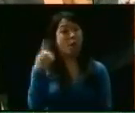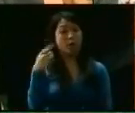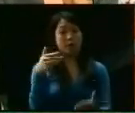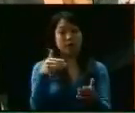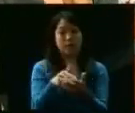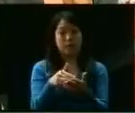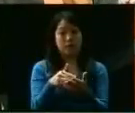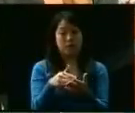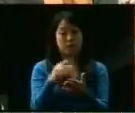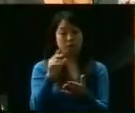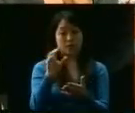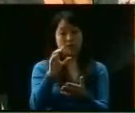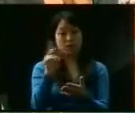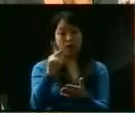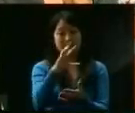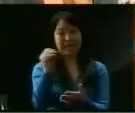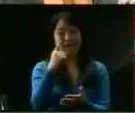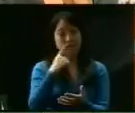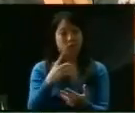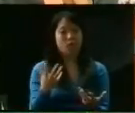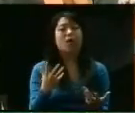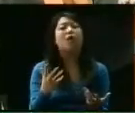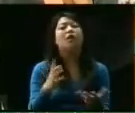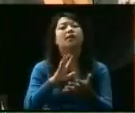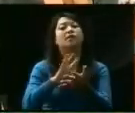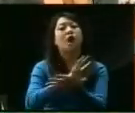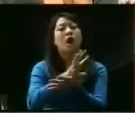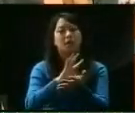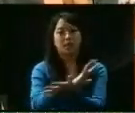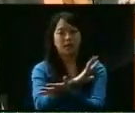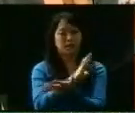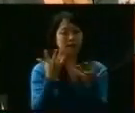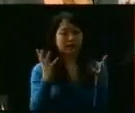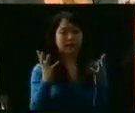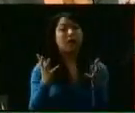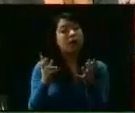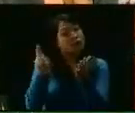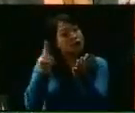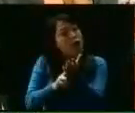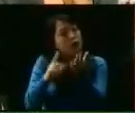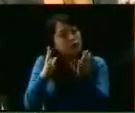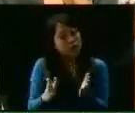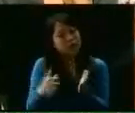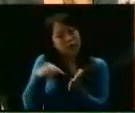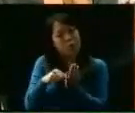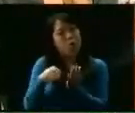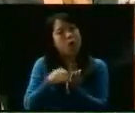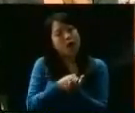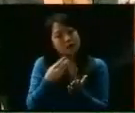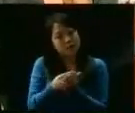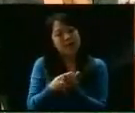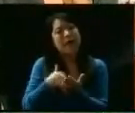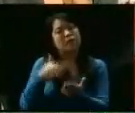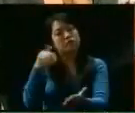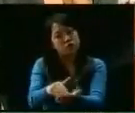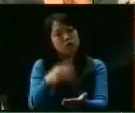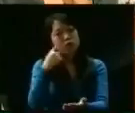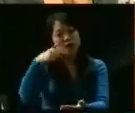document production. I've never sued them for a penny. I have sued contractors who owe us money to make them pay